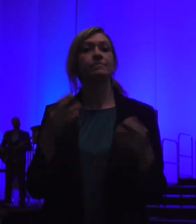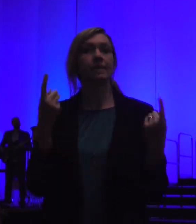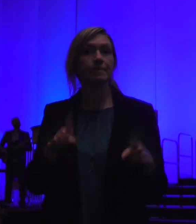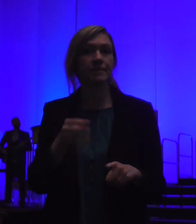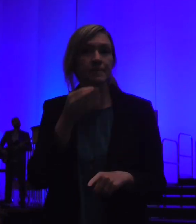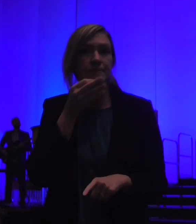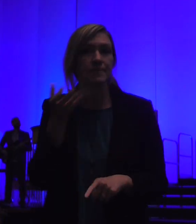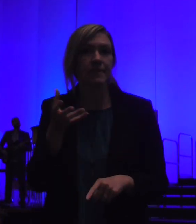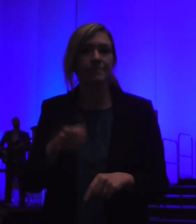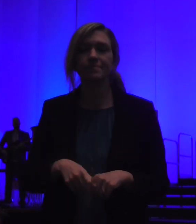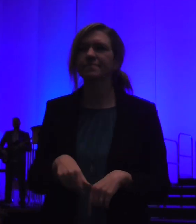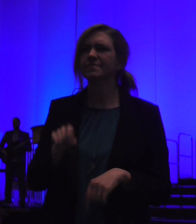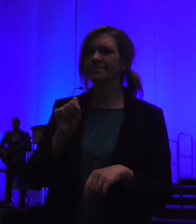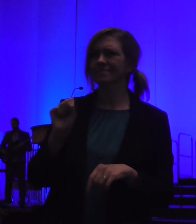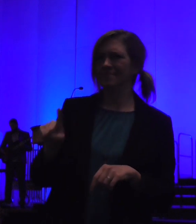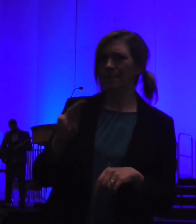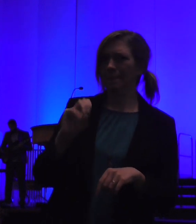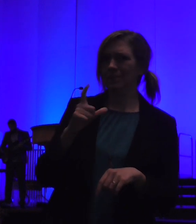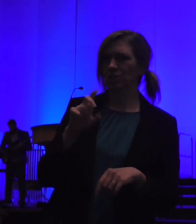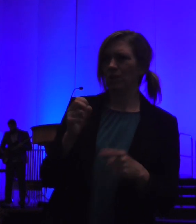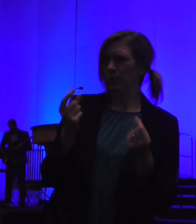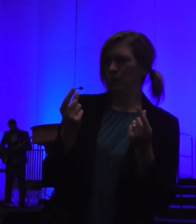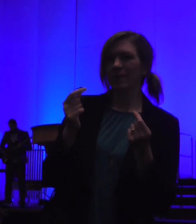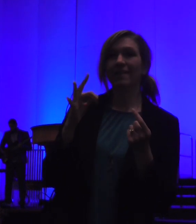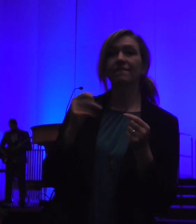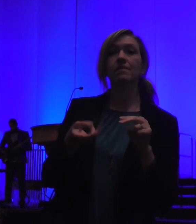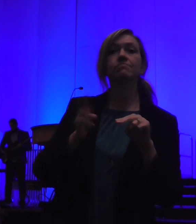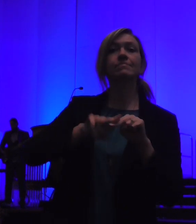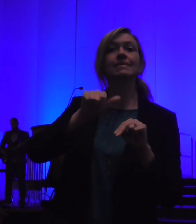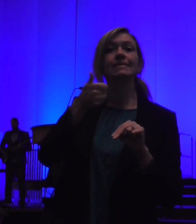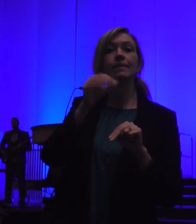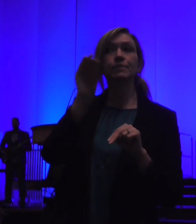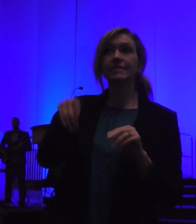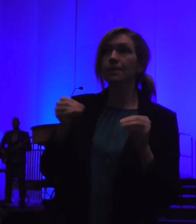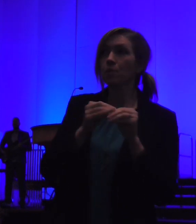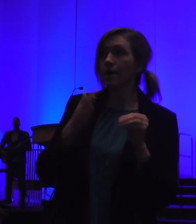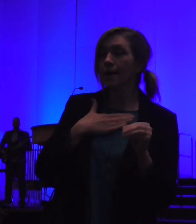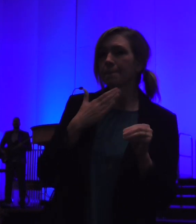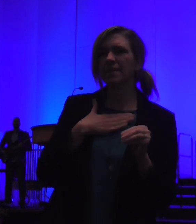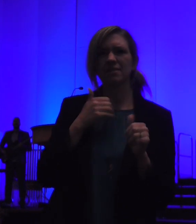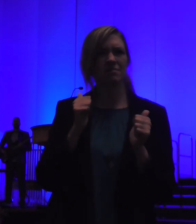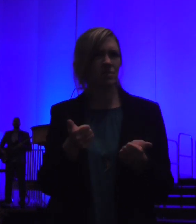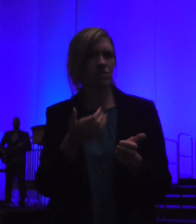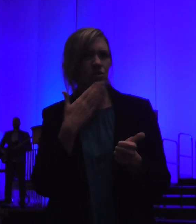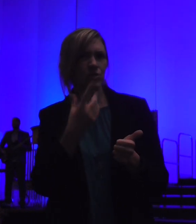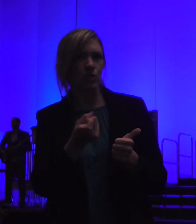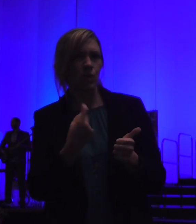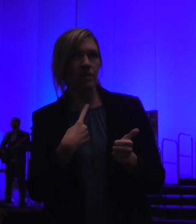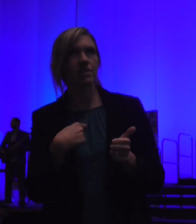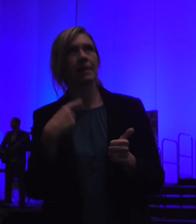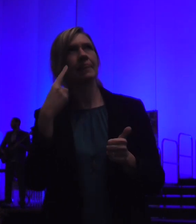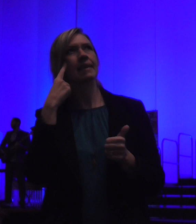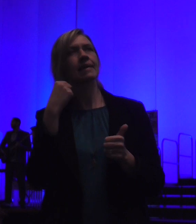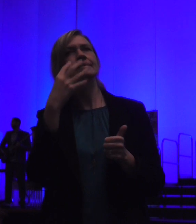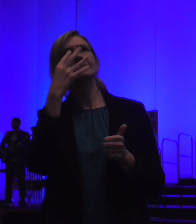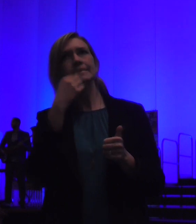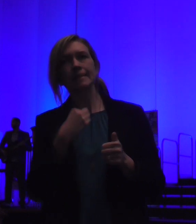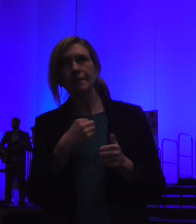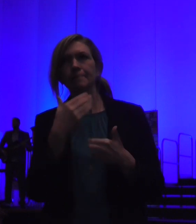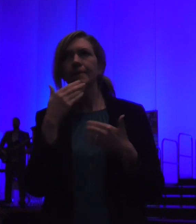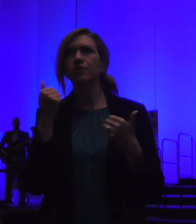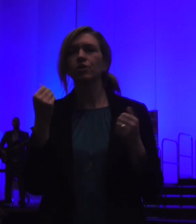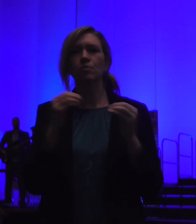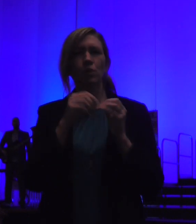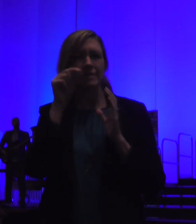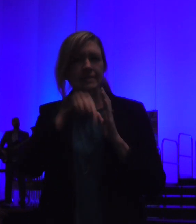up. Hey, Michelle, what would you do if you were 10% happier? Ooh, great question. I think I would probably sleep